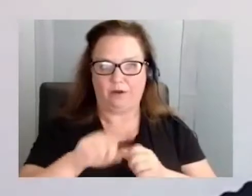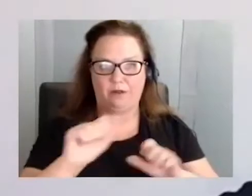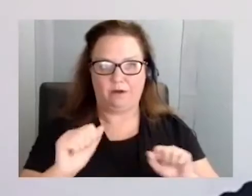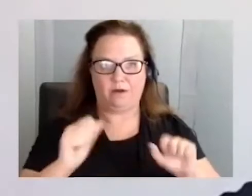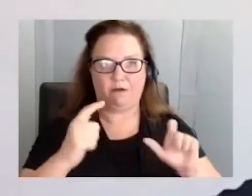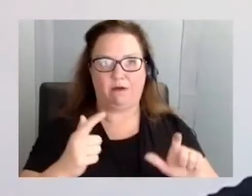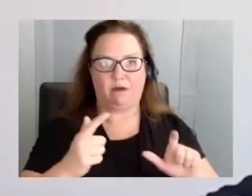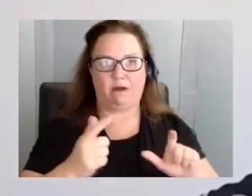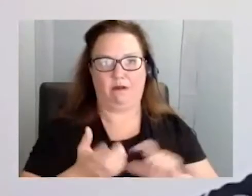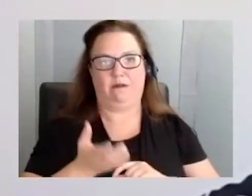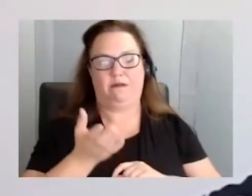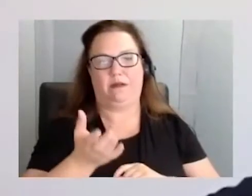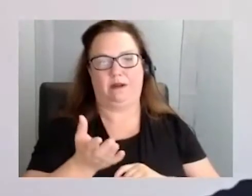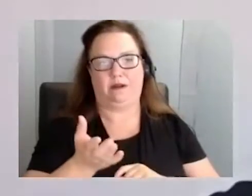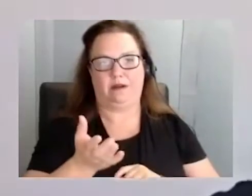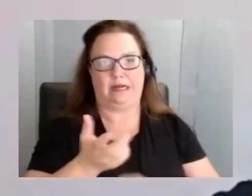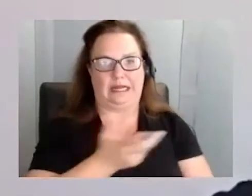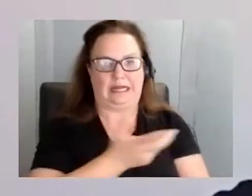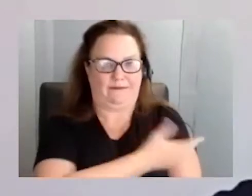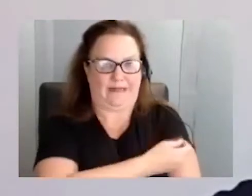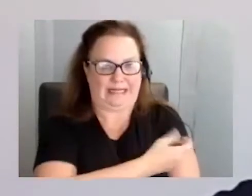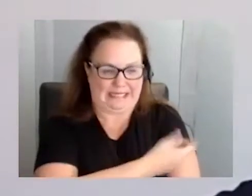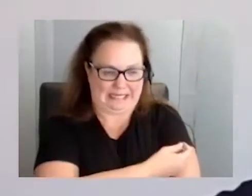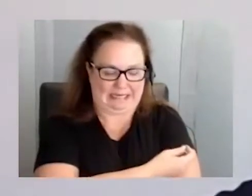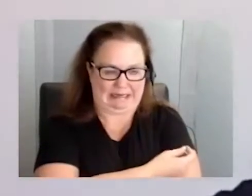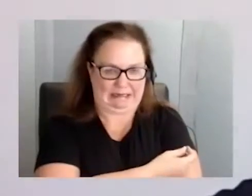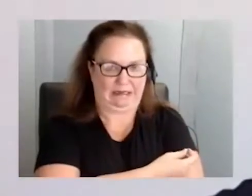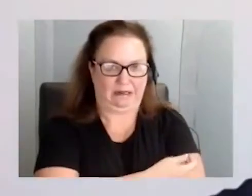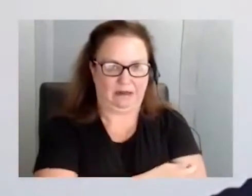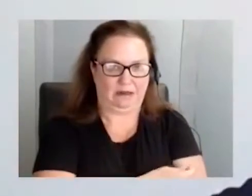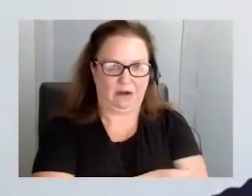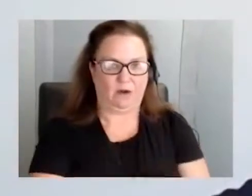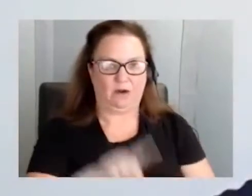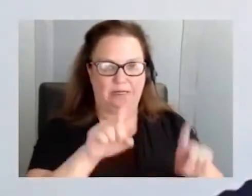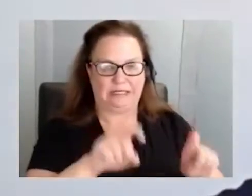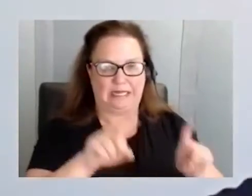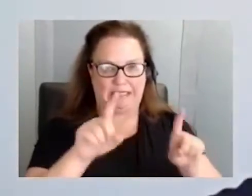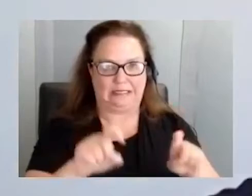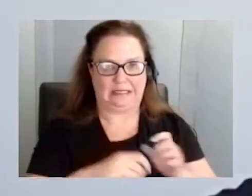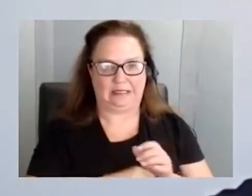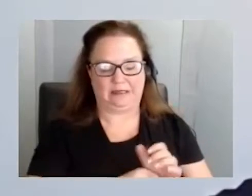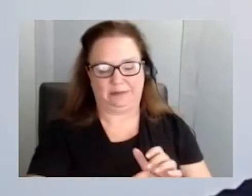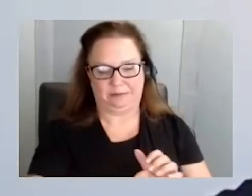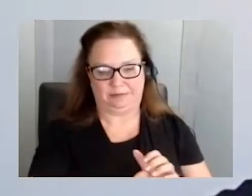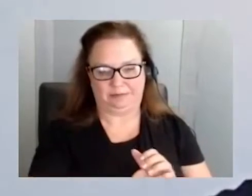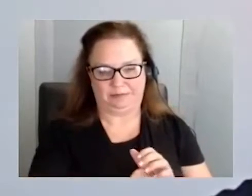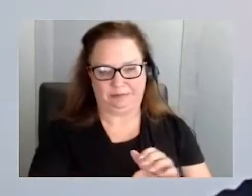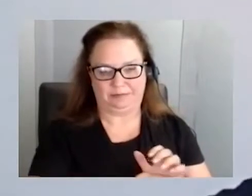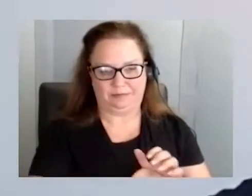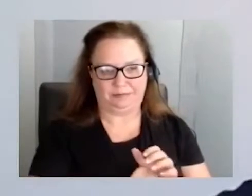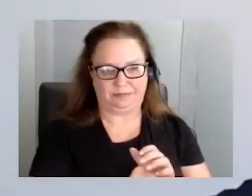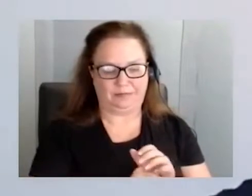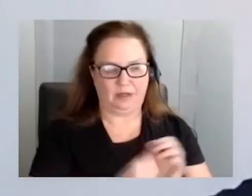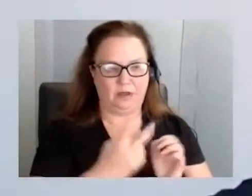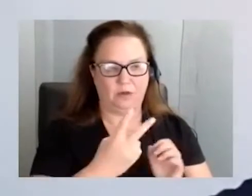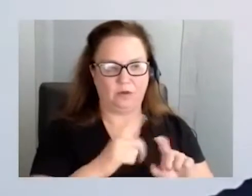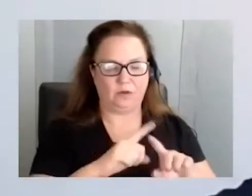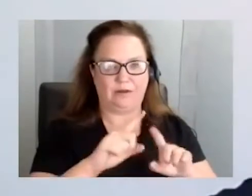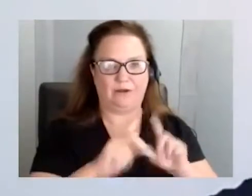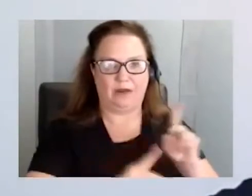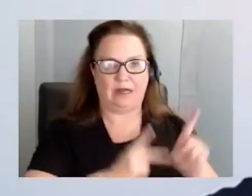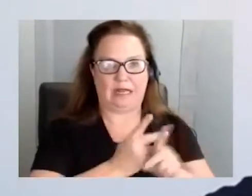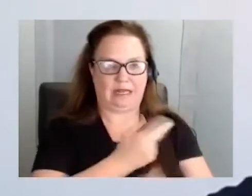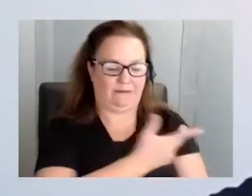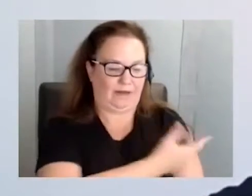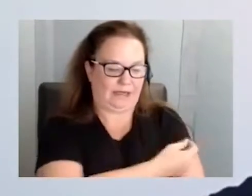there to either get that vaccine or that test. There are two different types of vaccine